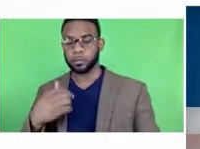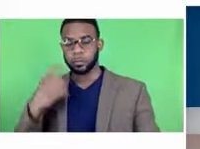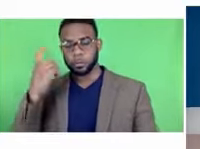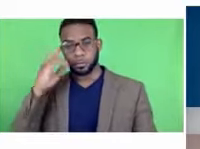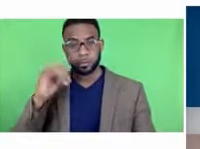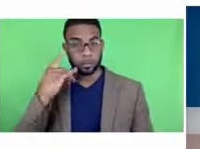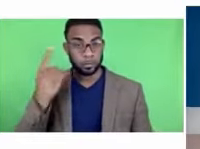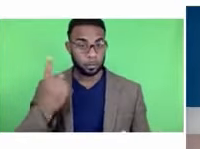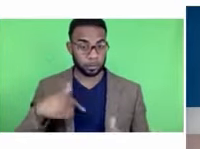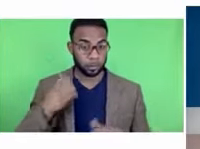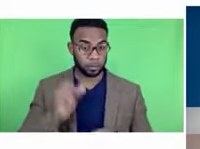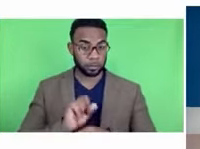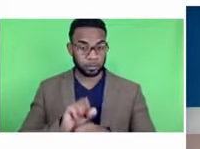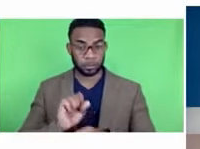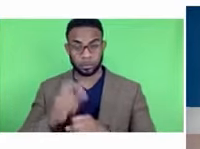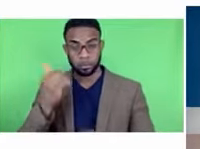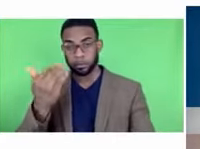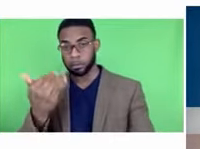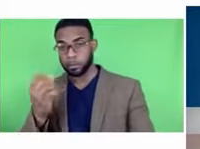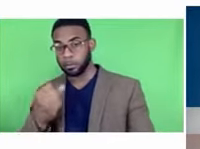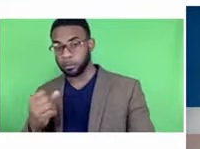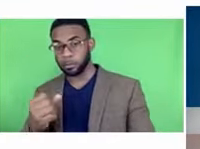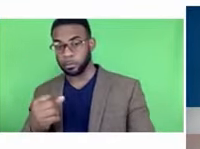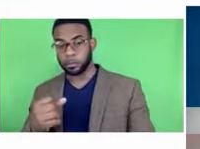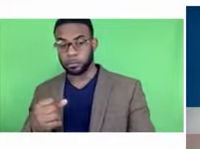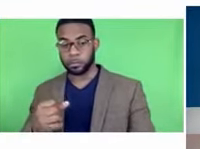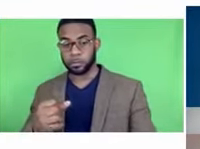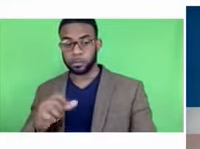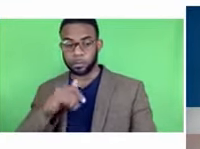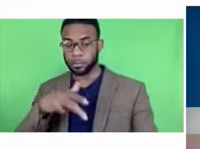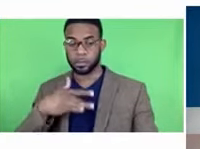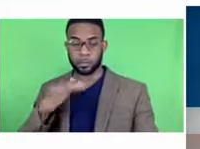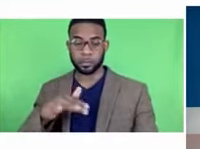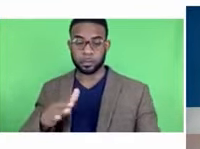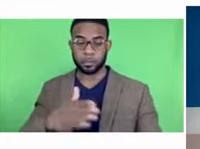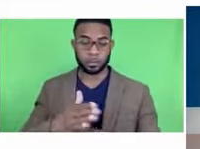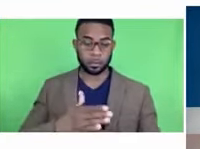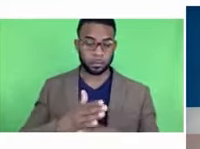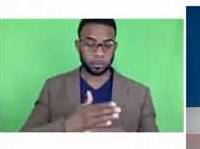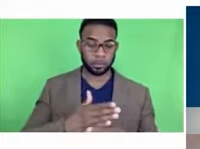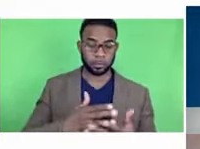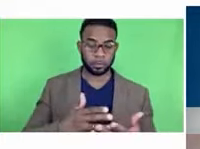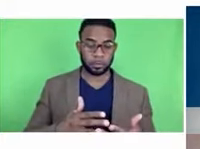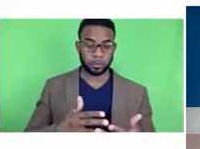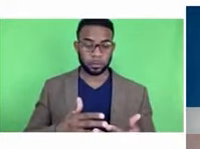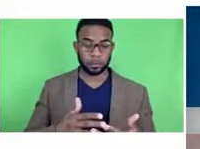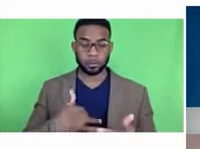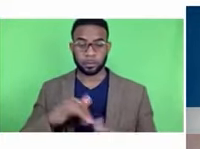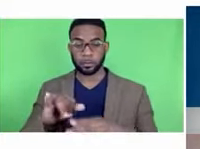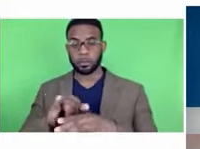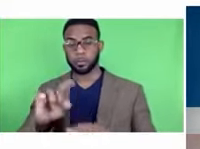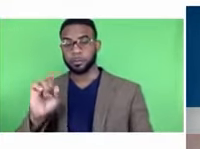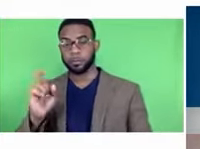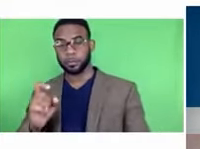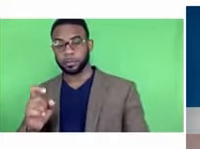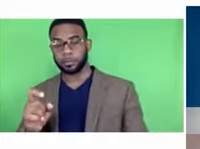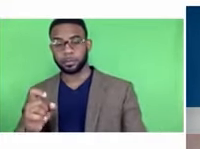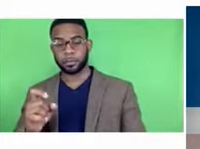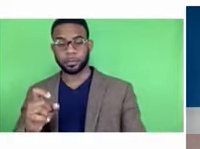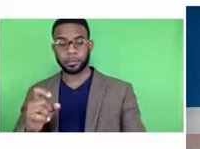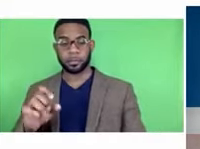someone's been working in a job for 10 or 15 years and they didn't feel comfortable disclosing, albeit the industry's changing,